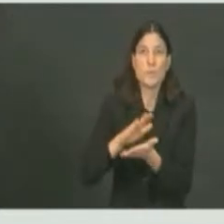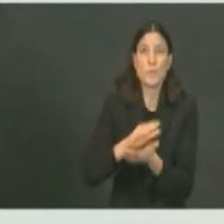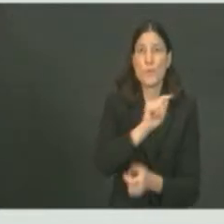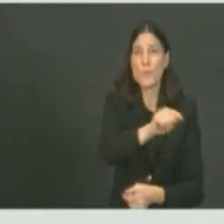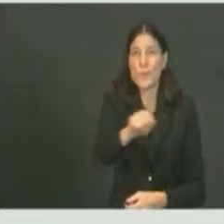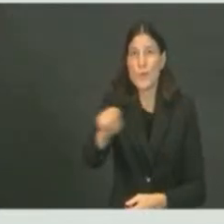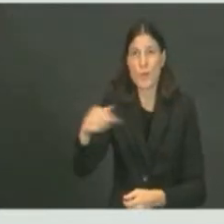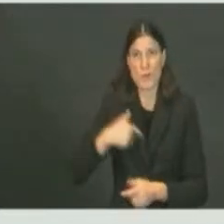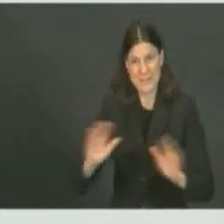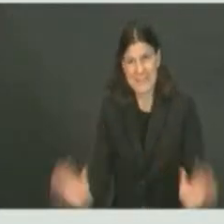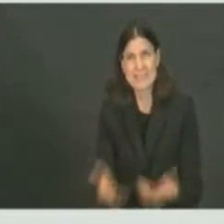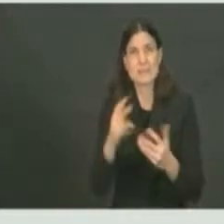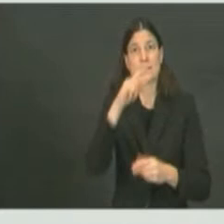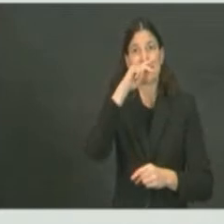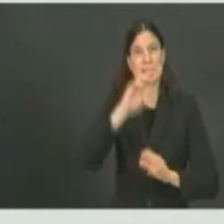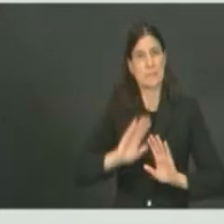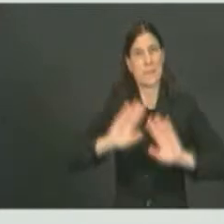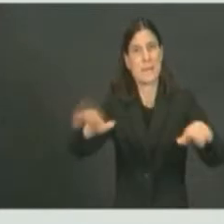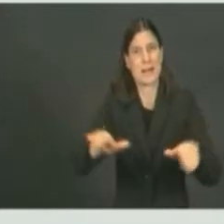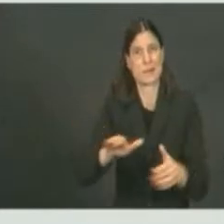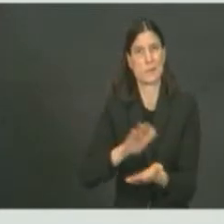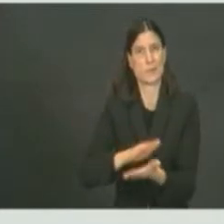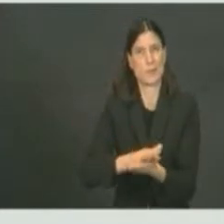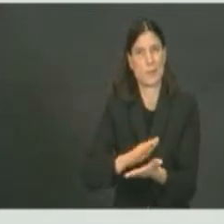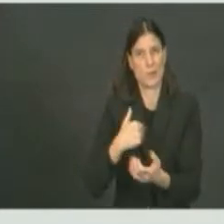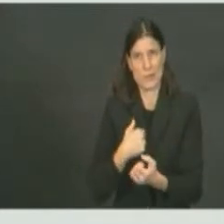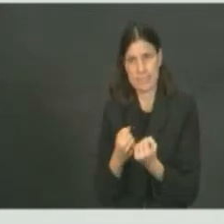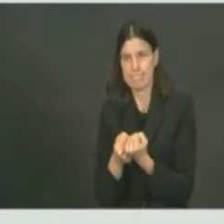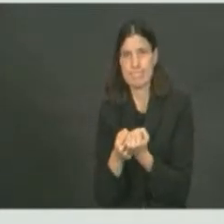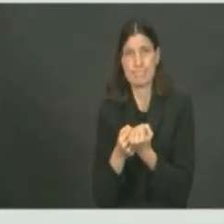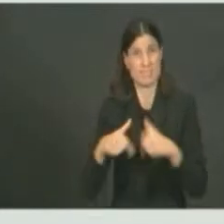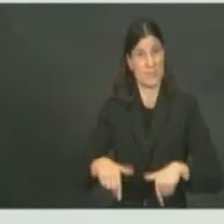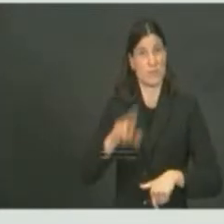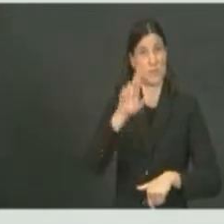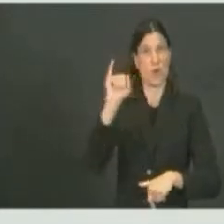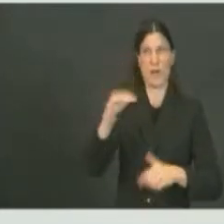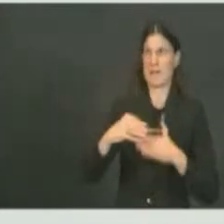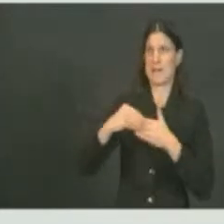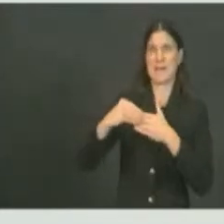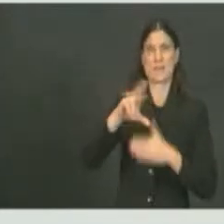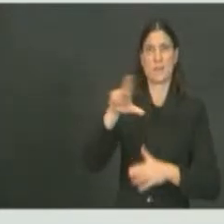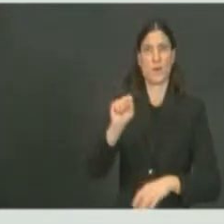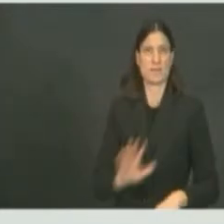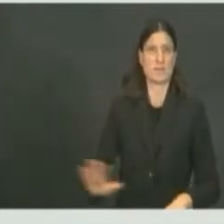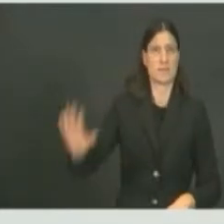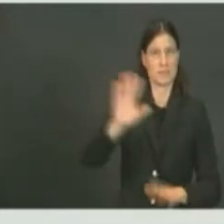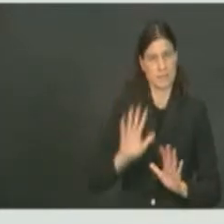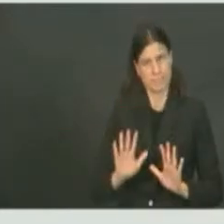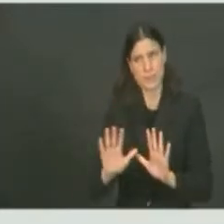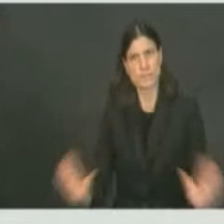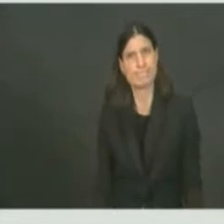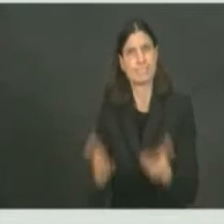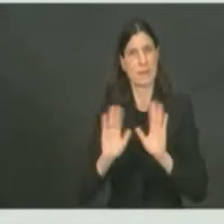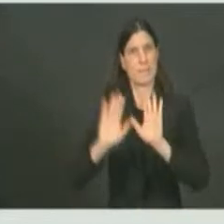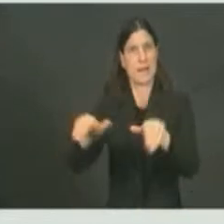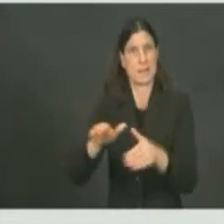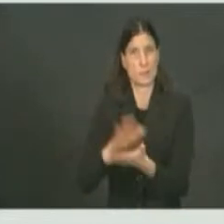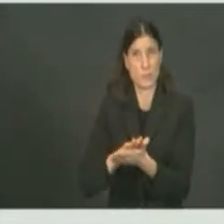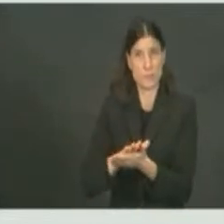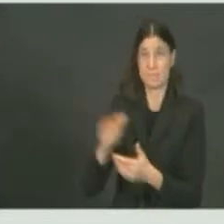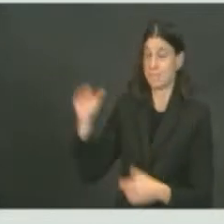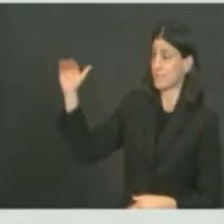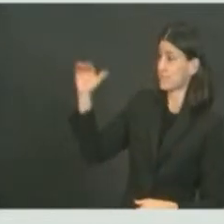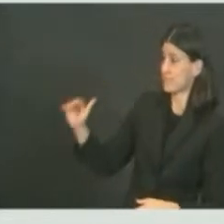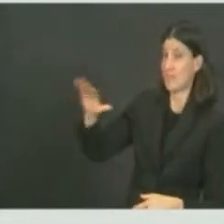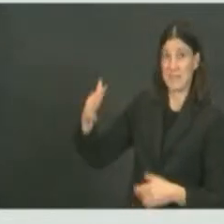in school, and we've allocated money to cities and towns for that. And then municipal support and